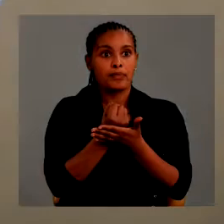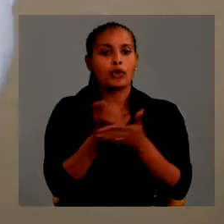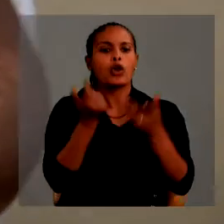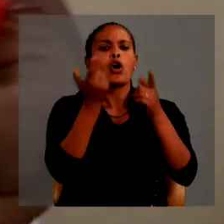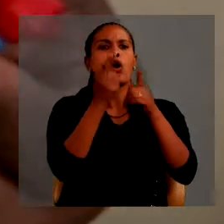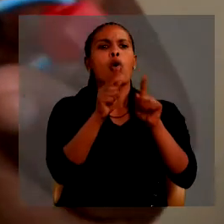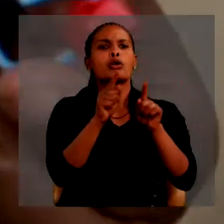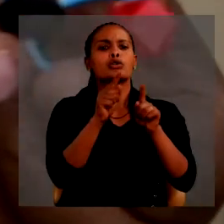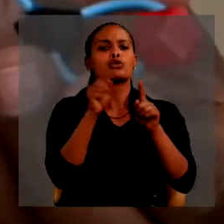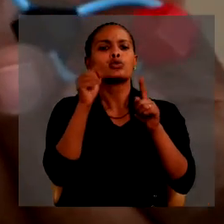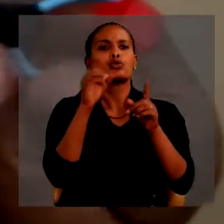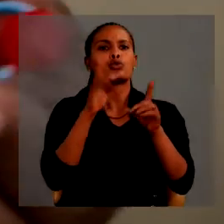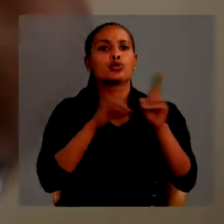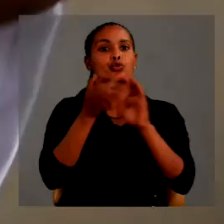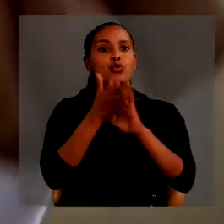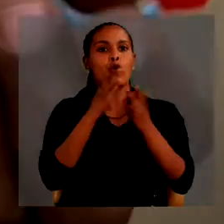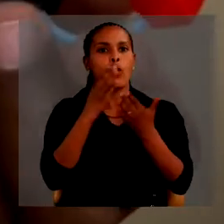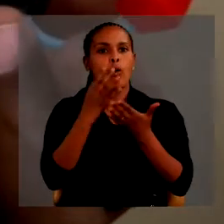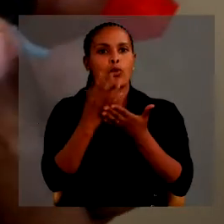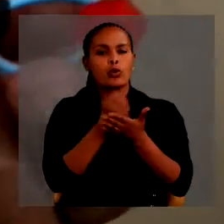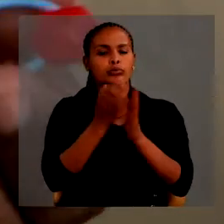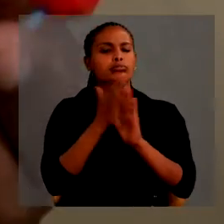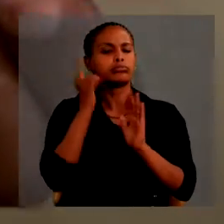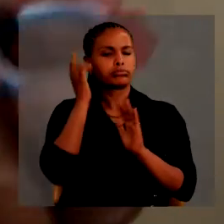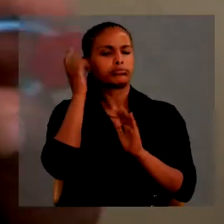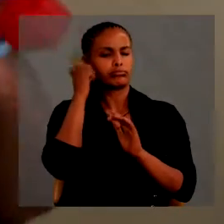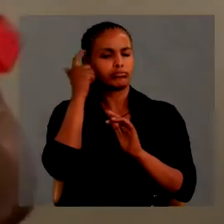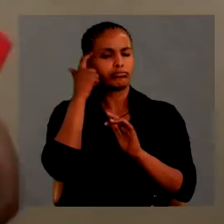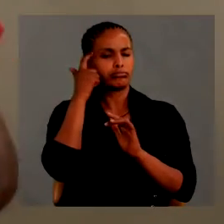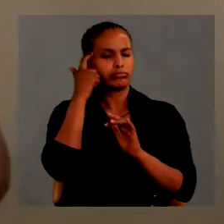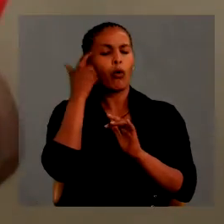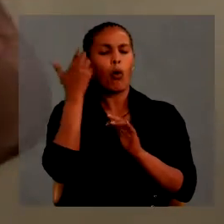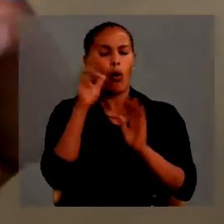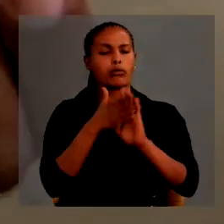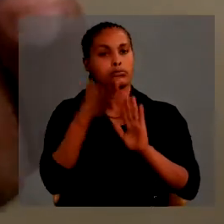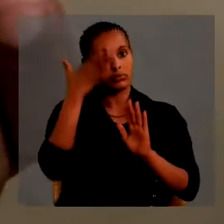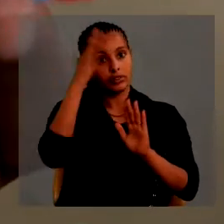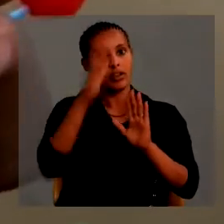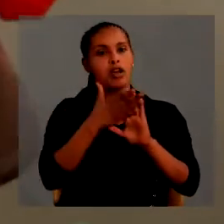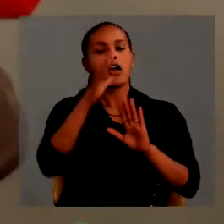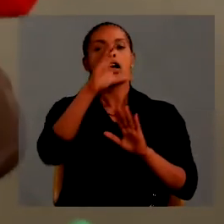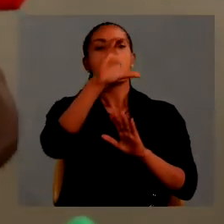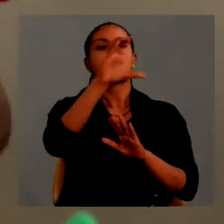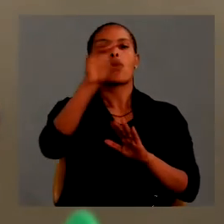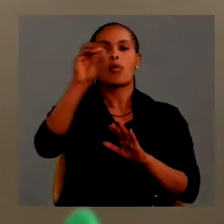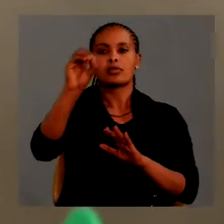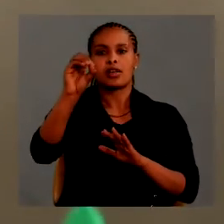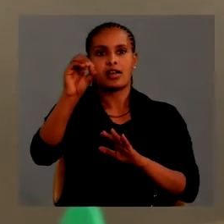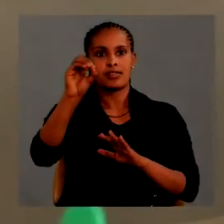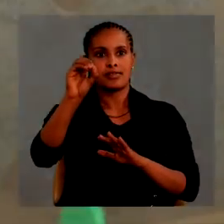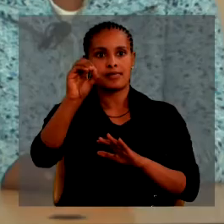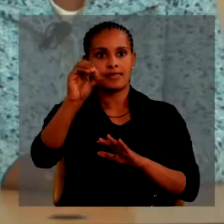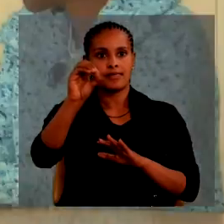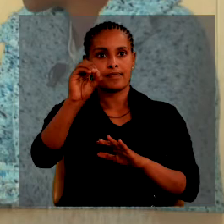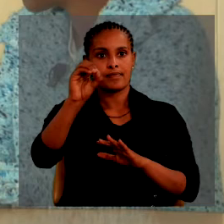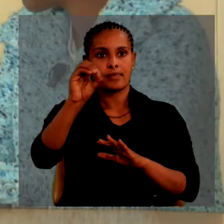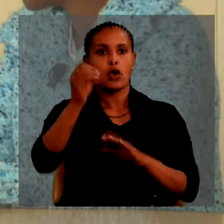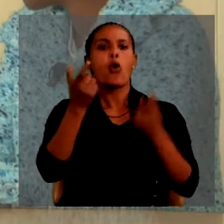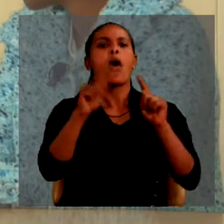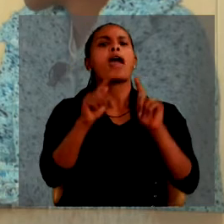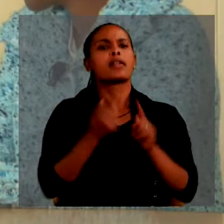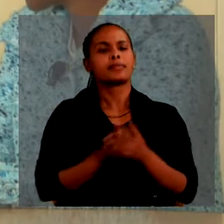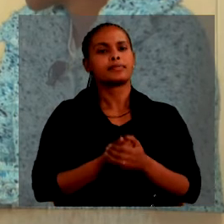when do you produce intentionally or unintentionally carbon monoxide?